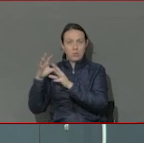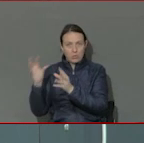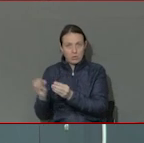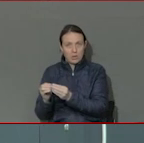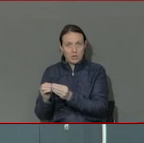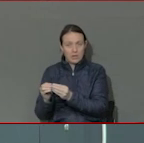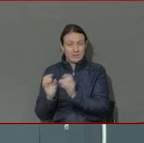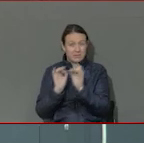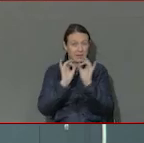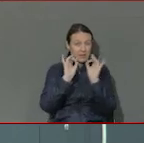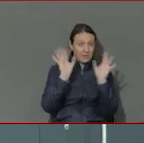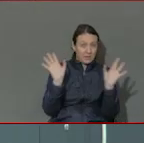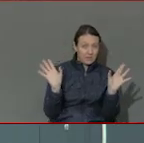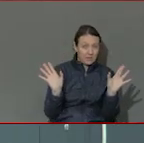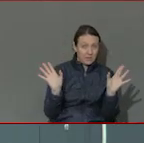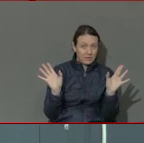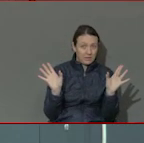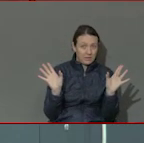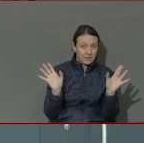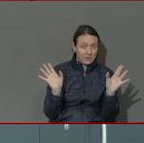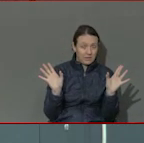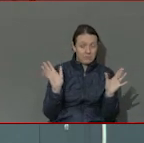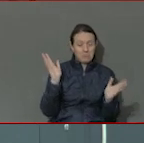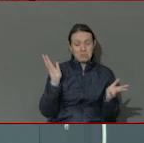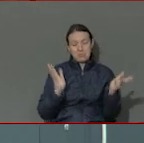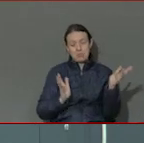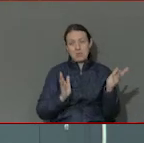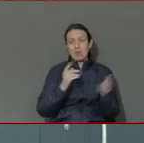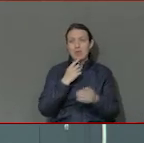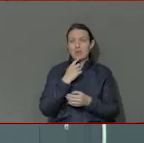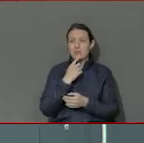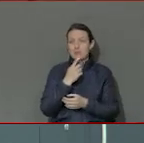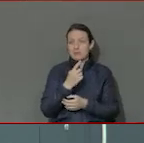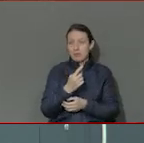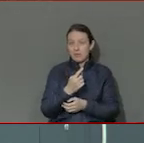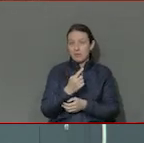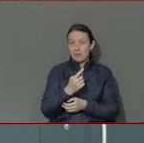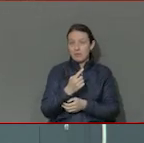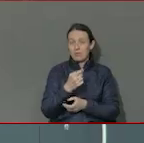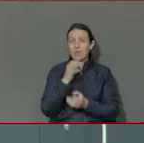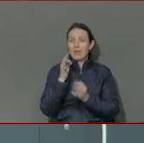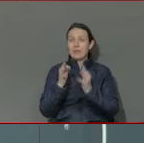Is it clear, ladies and gentlemen? Then if they say, explain the change